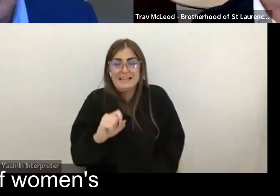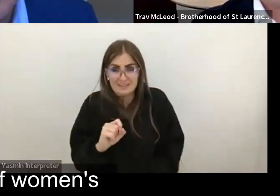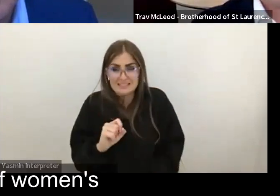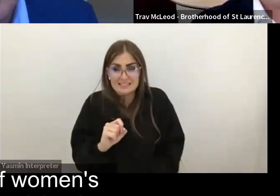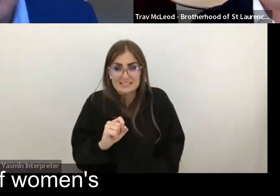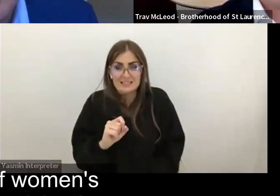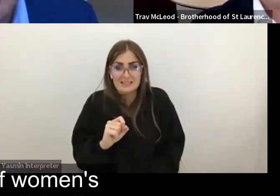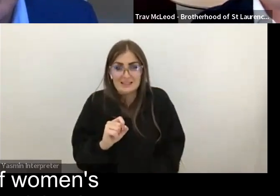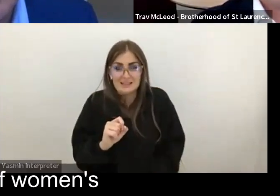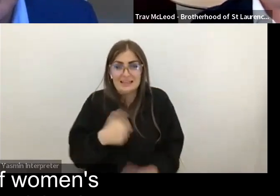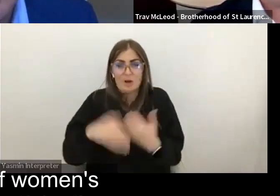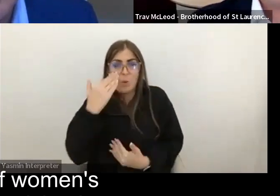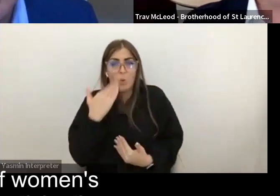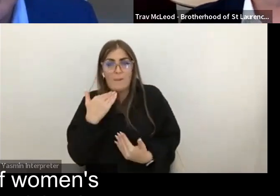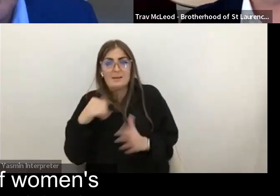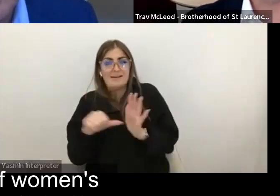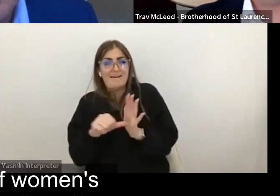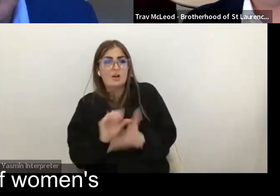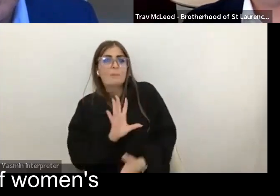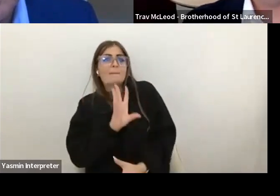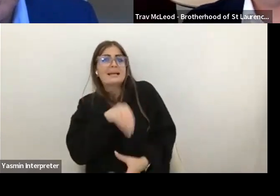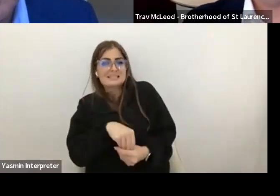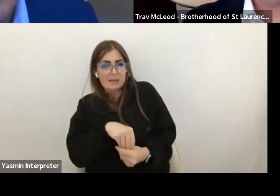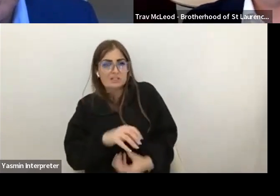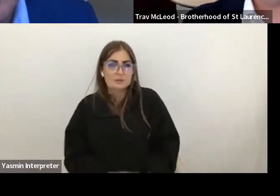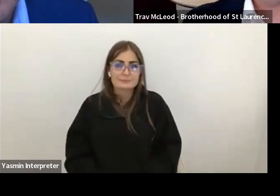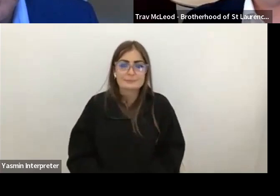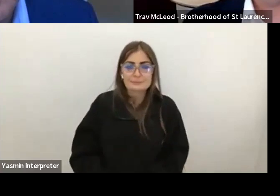in terms of women's economic participation.